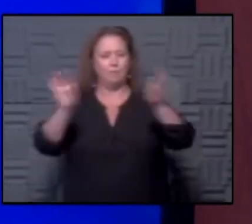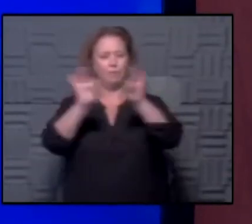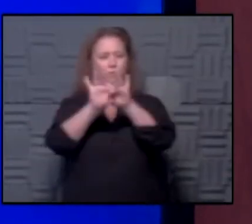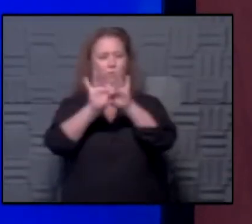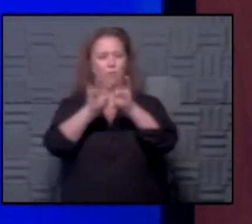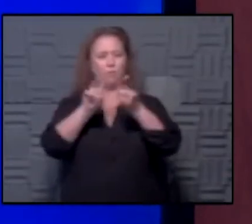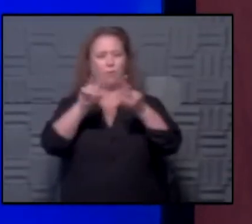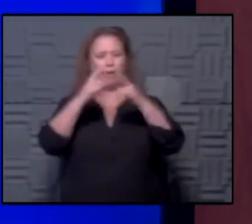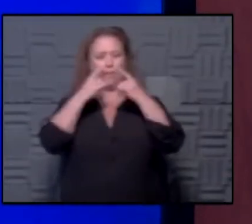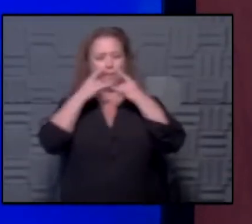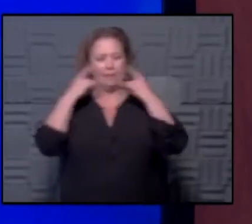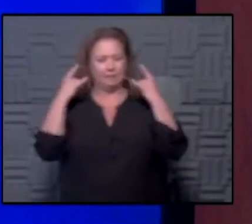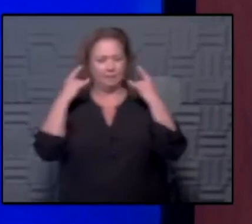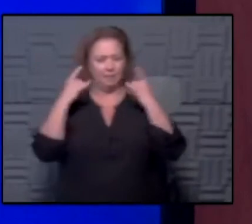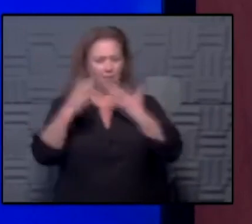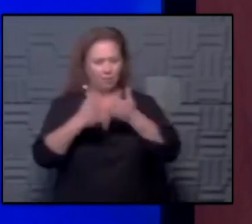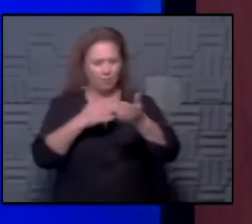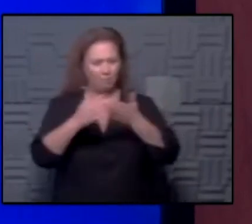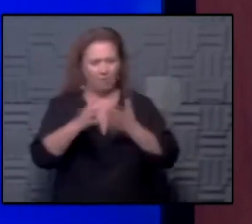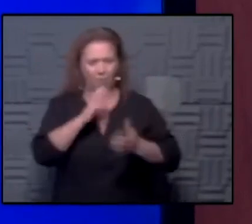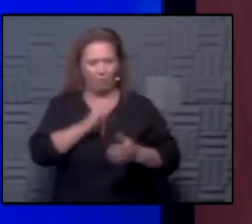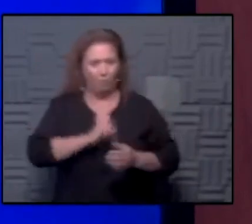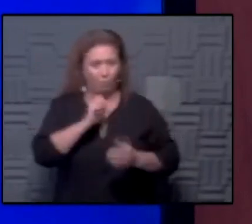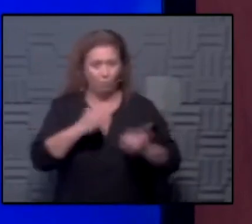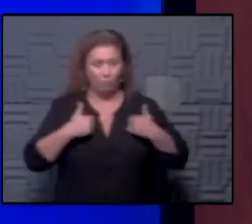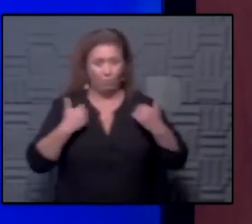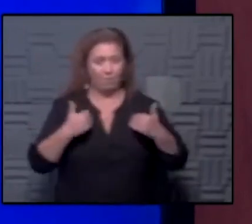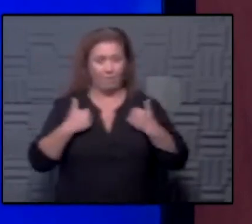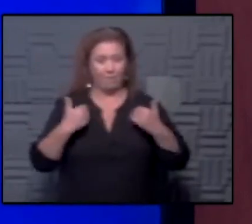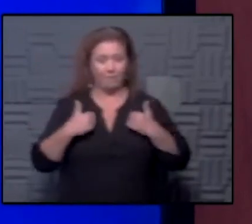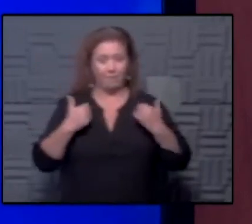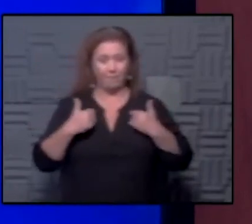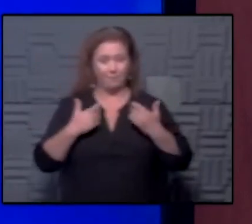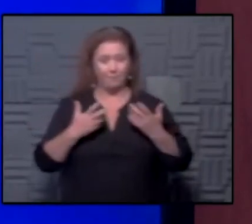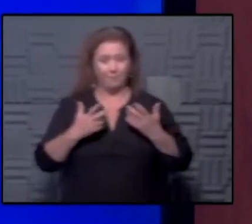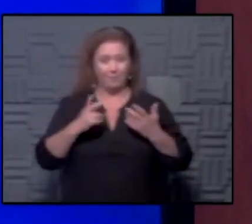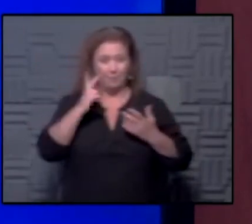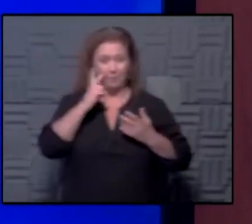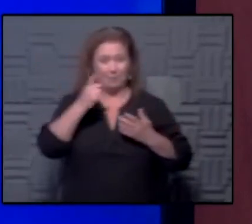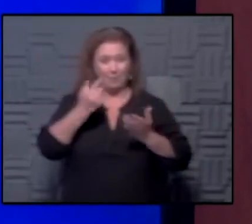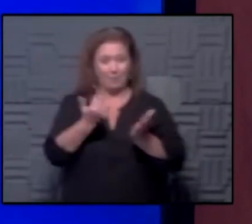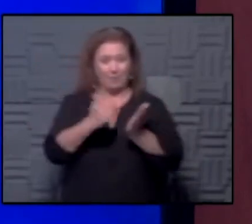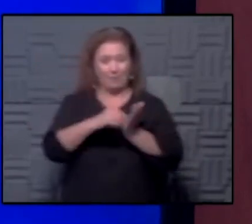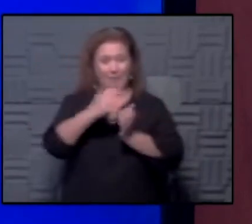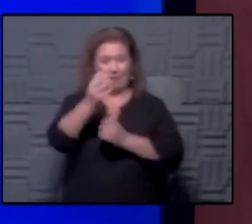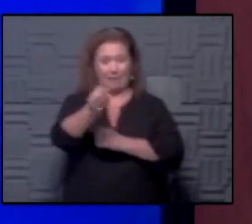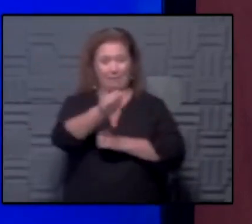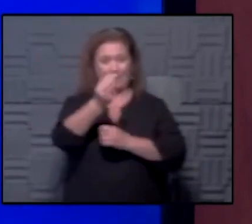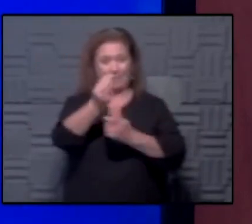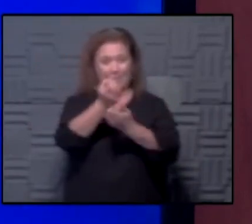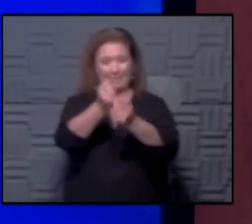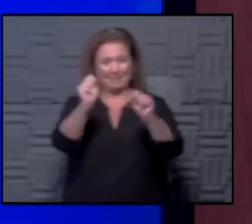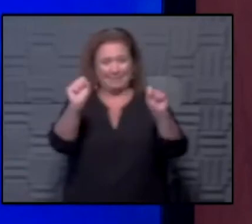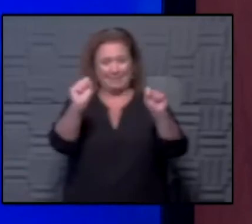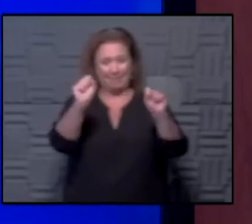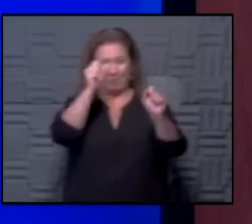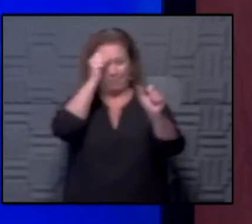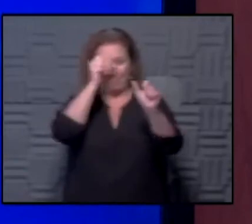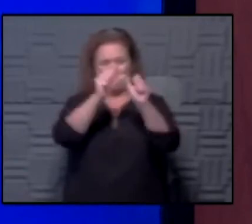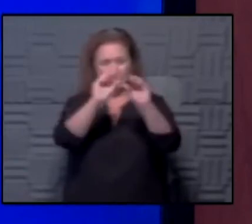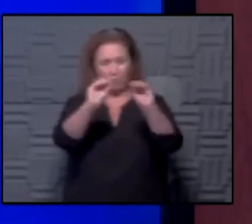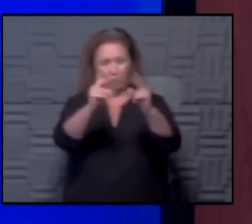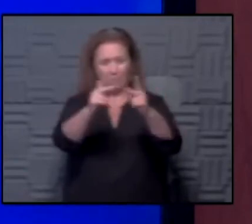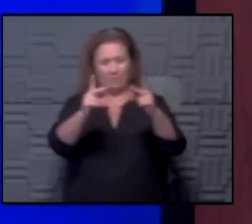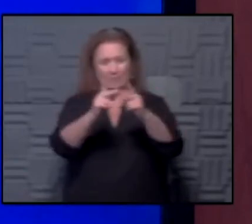wear a mask no matter how old or young you are. So until we see you on Monday, stay safe out there and remember there's still